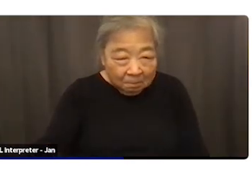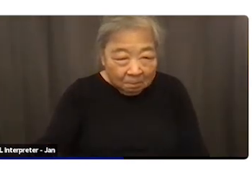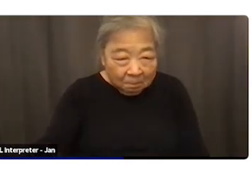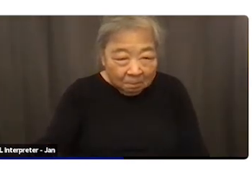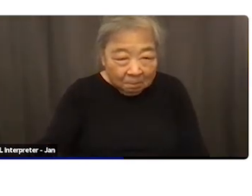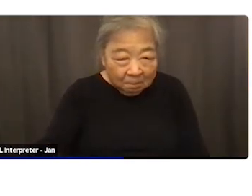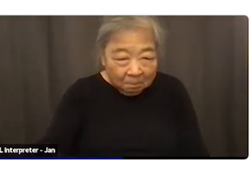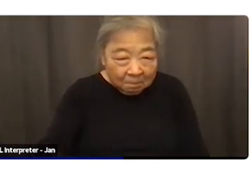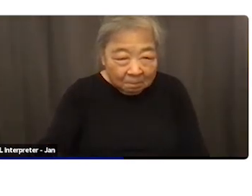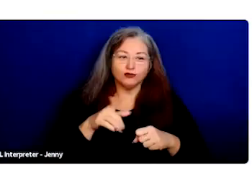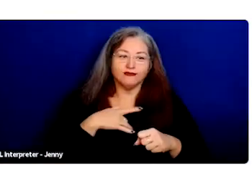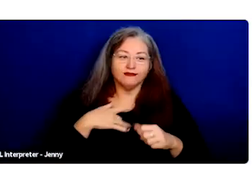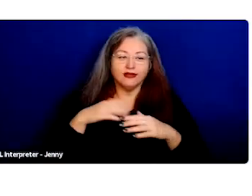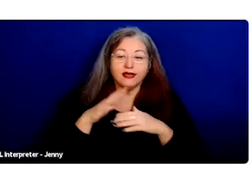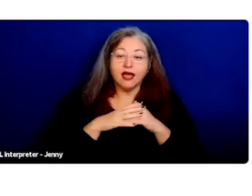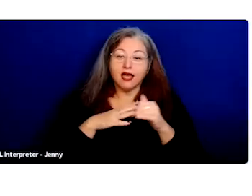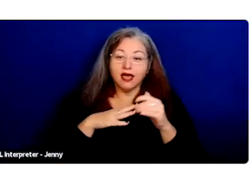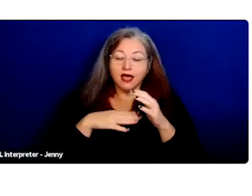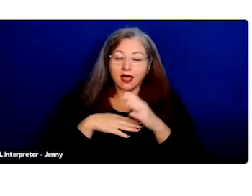And you're comfortable.